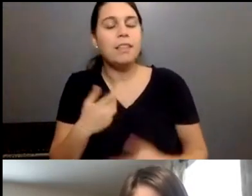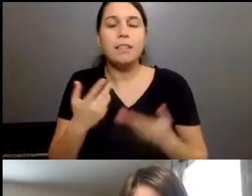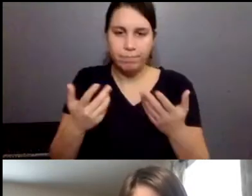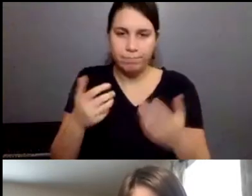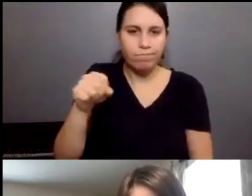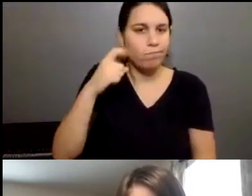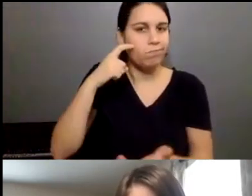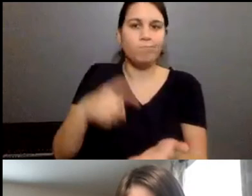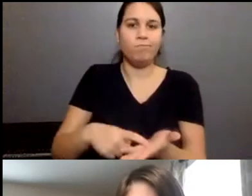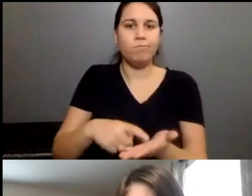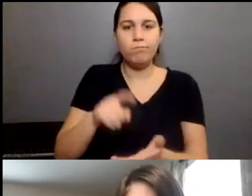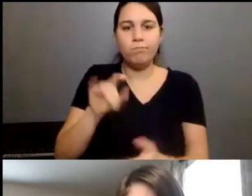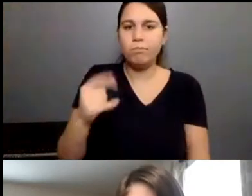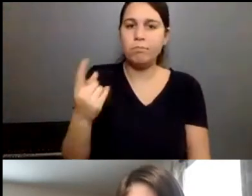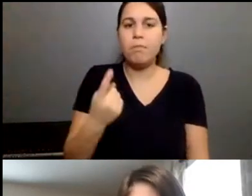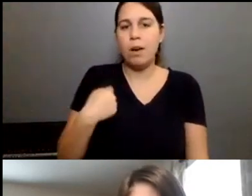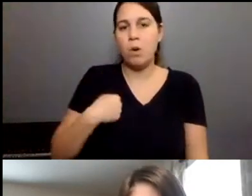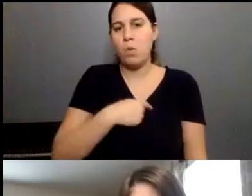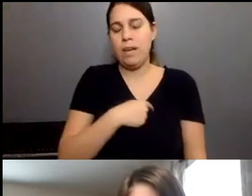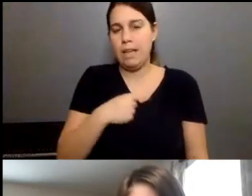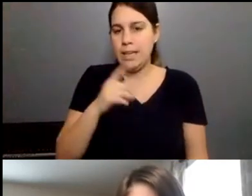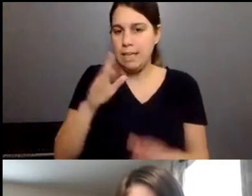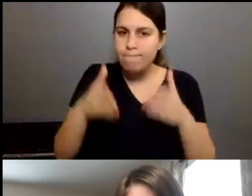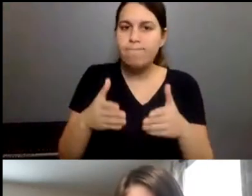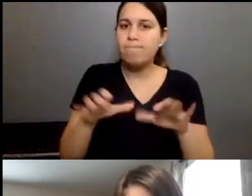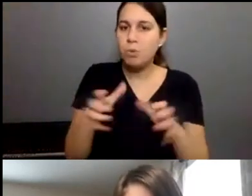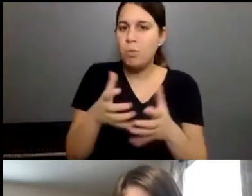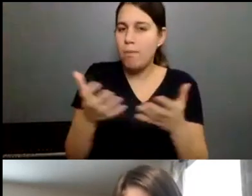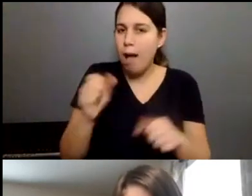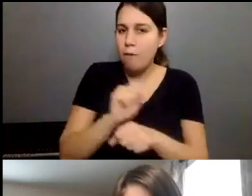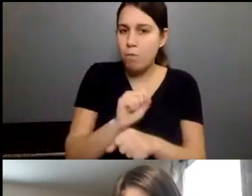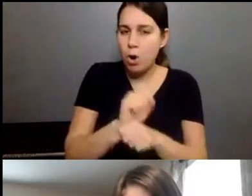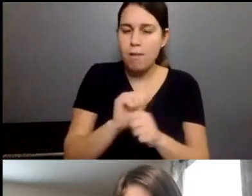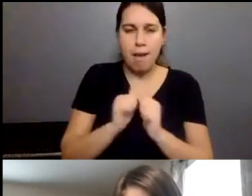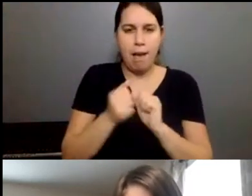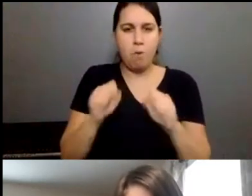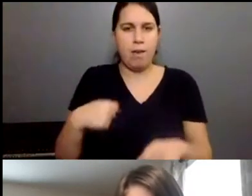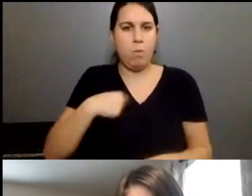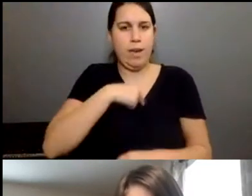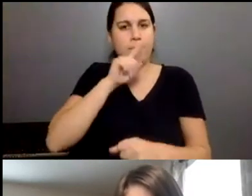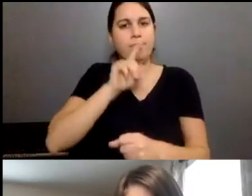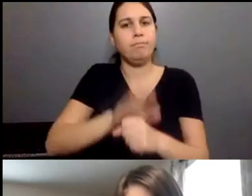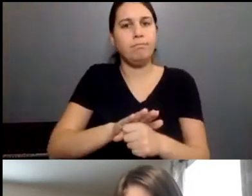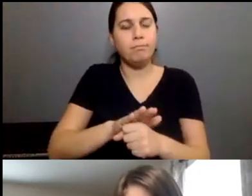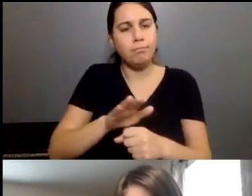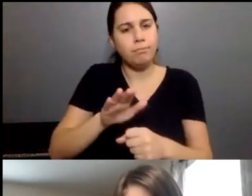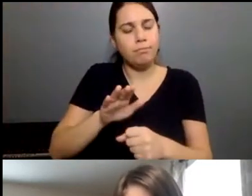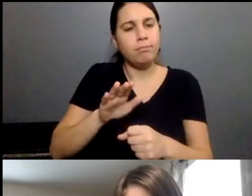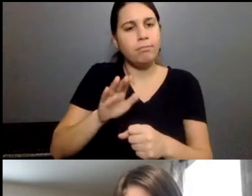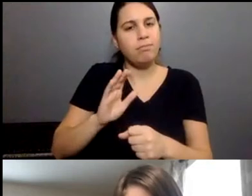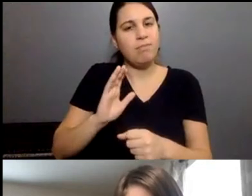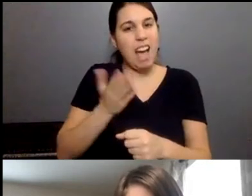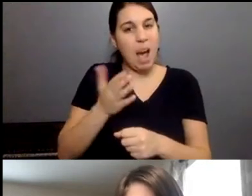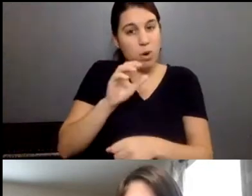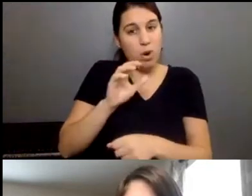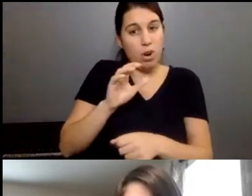we have been doing a lot of work around in terms of how do we make sure that we are trying to be as